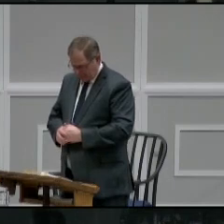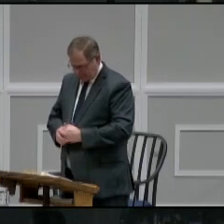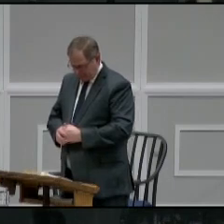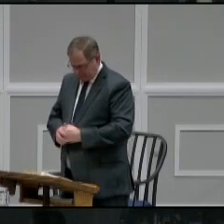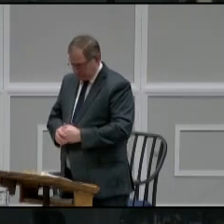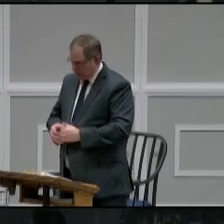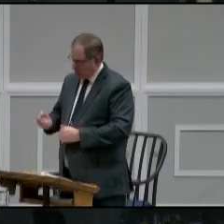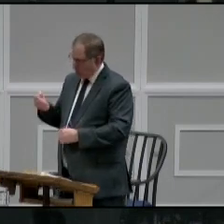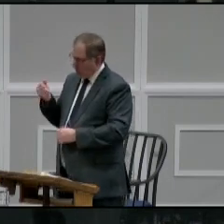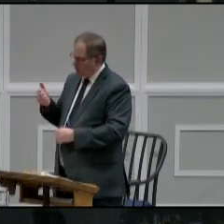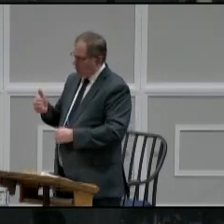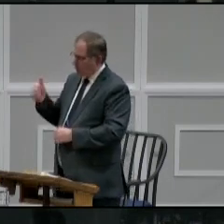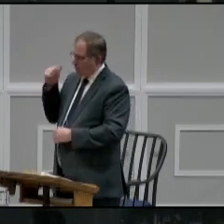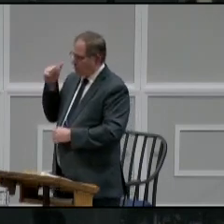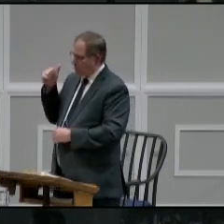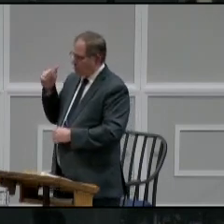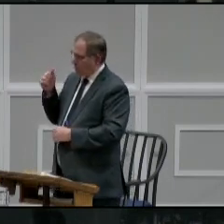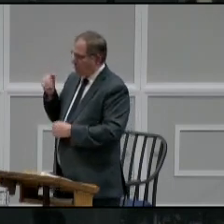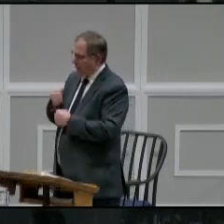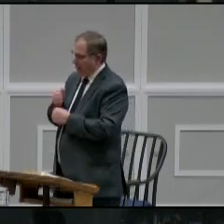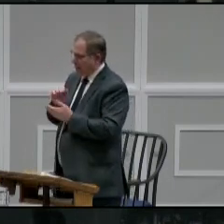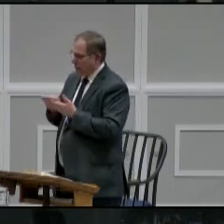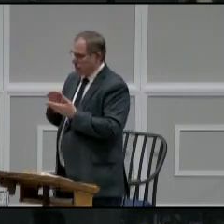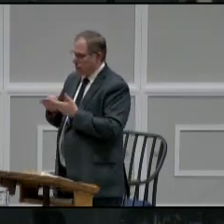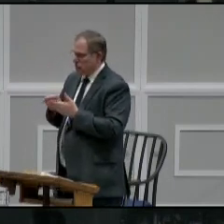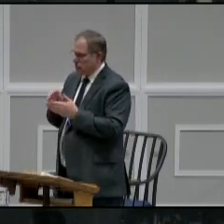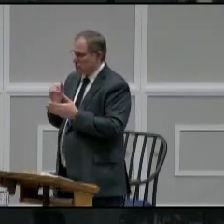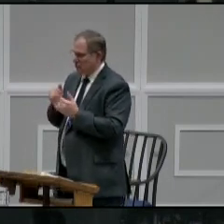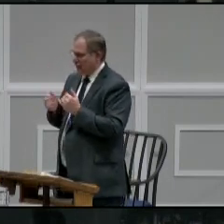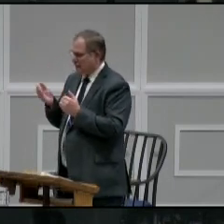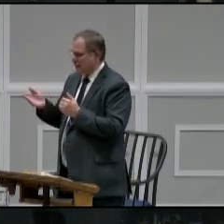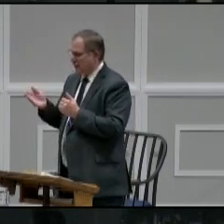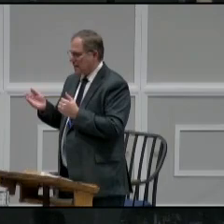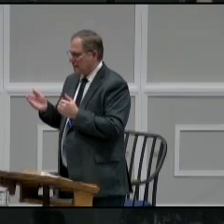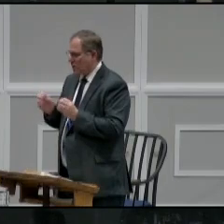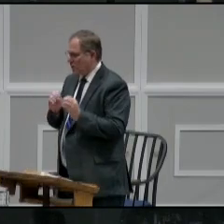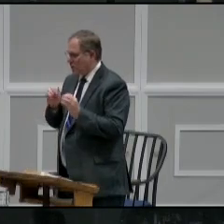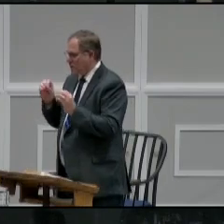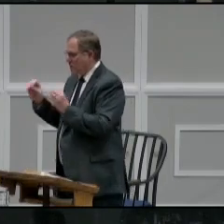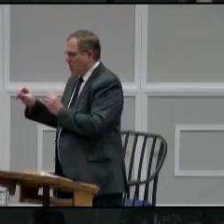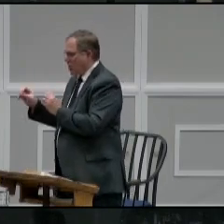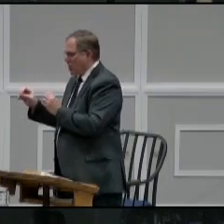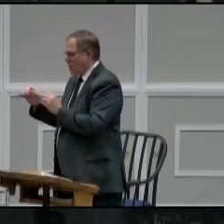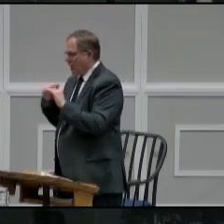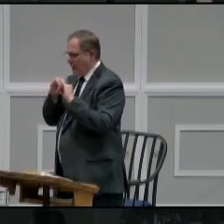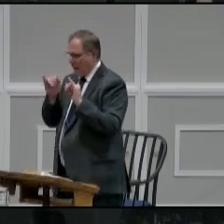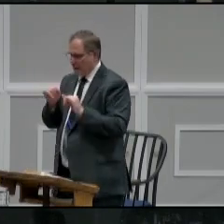Refuse to make excuses, and then I'll leave you with this. Remove them completely.